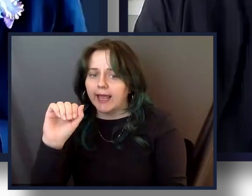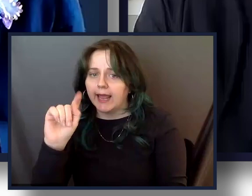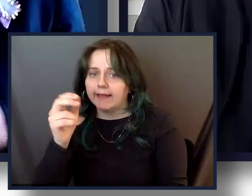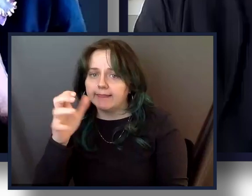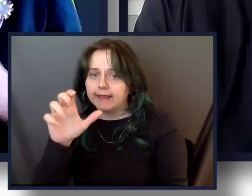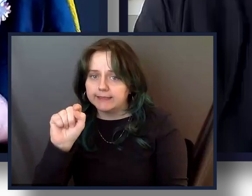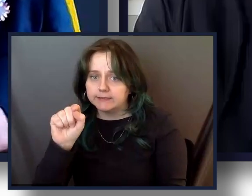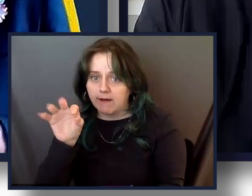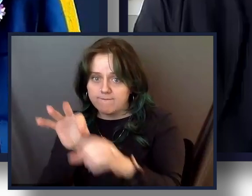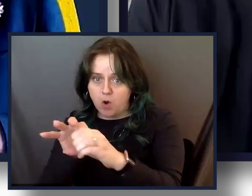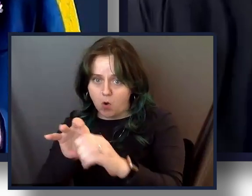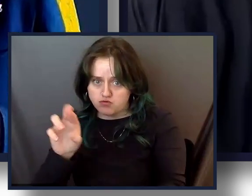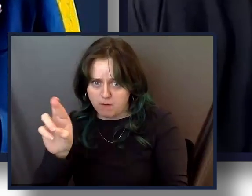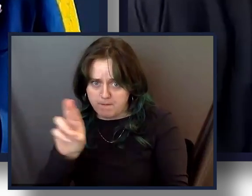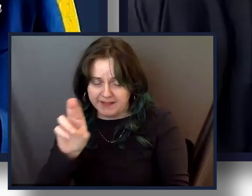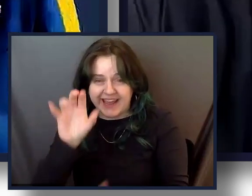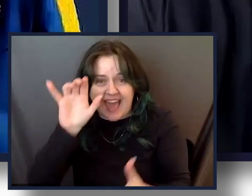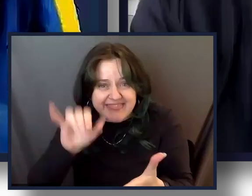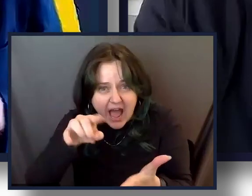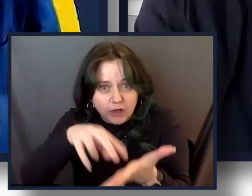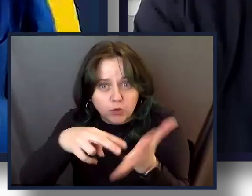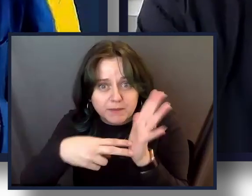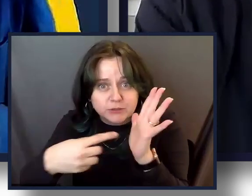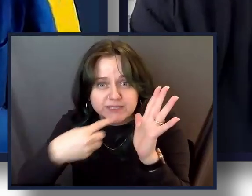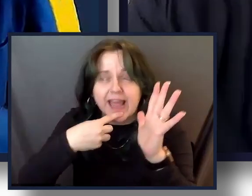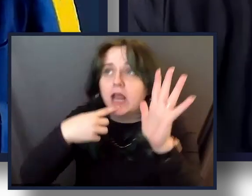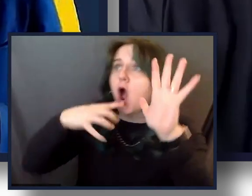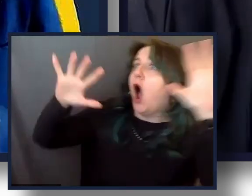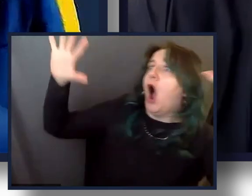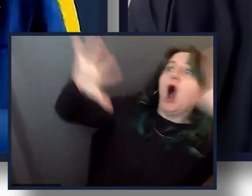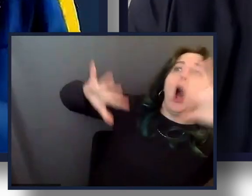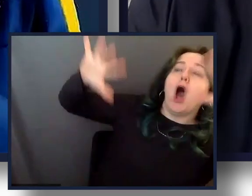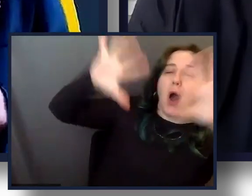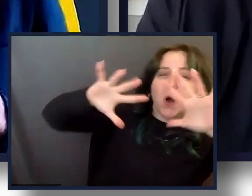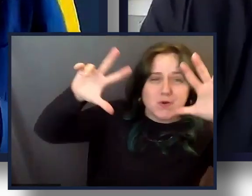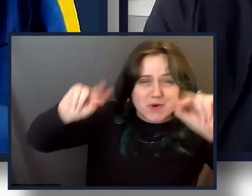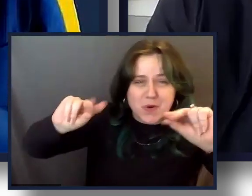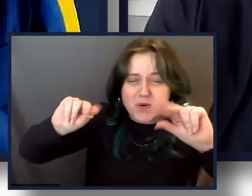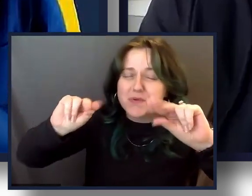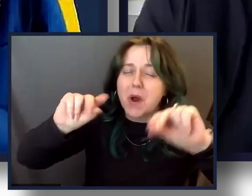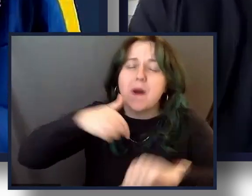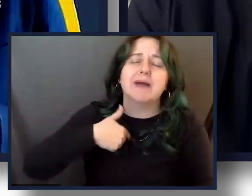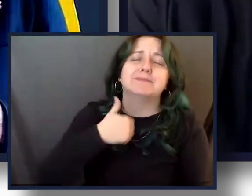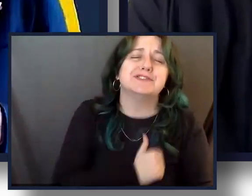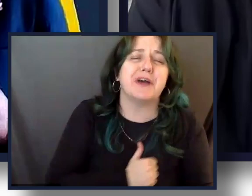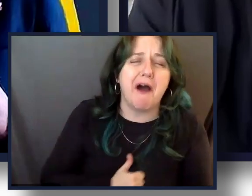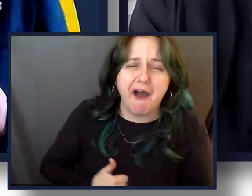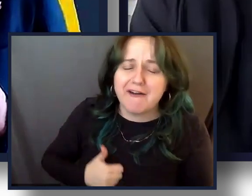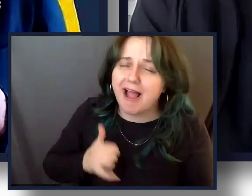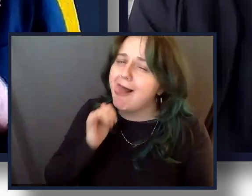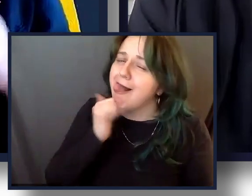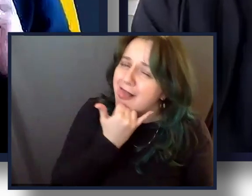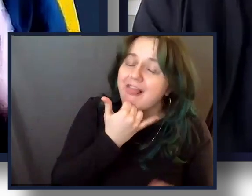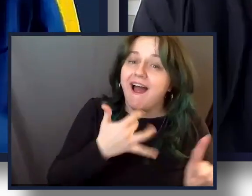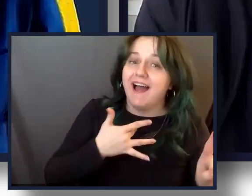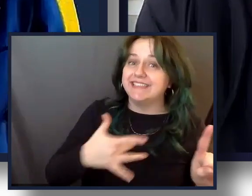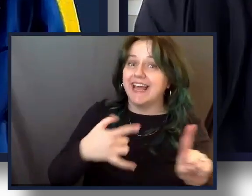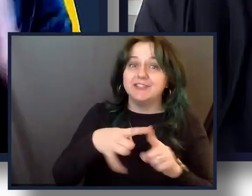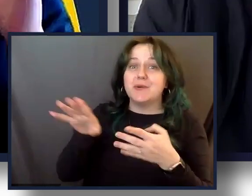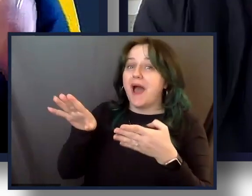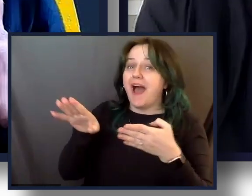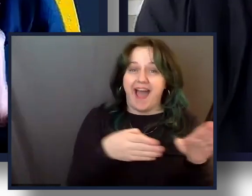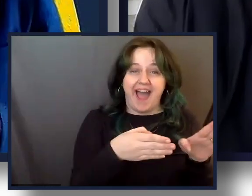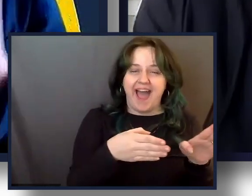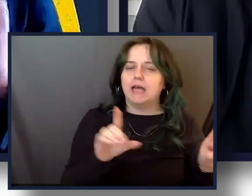Republican. Is that what you intended to say? Oh, no. No. I'm sorry. That was a mistake. They vote Democrat.